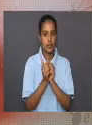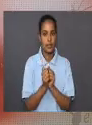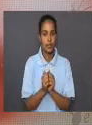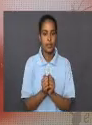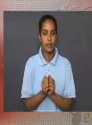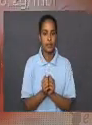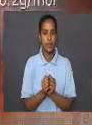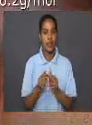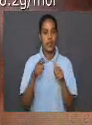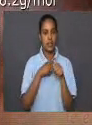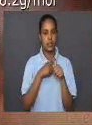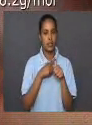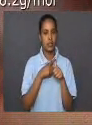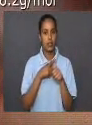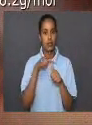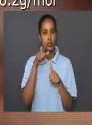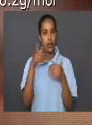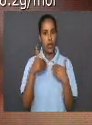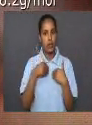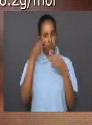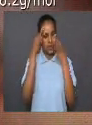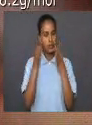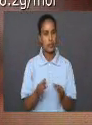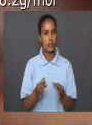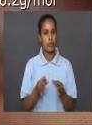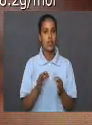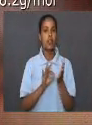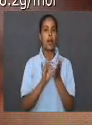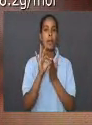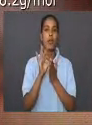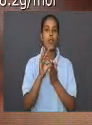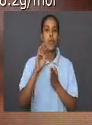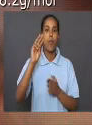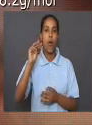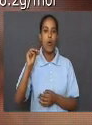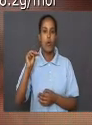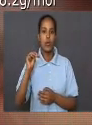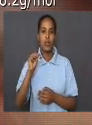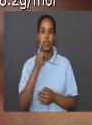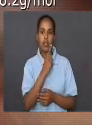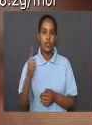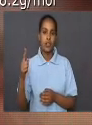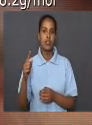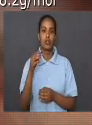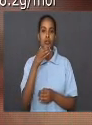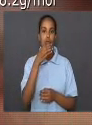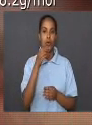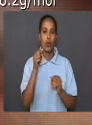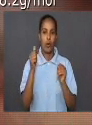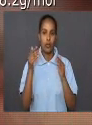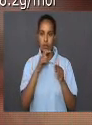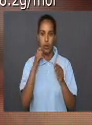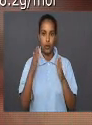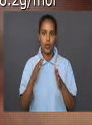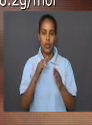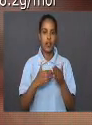it together. First, you have to determine the number of moles in each